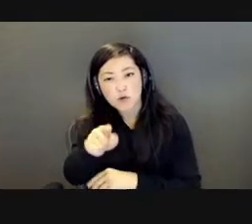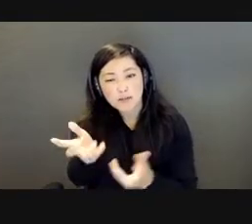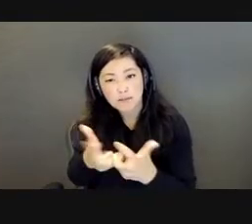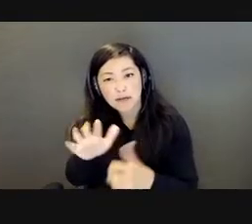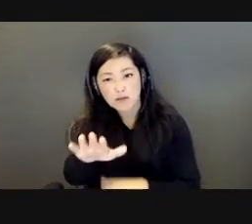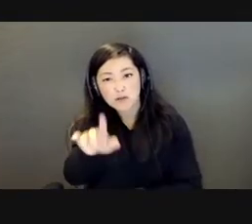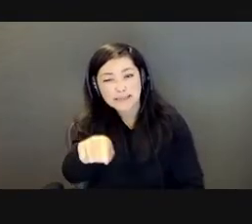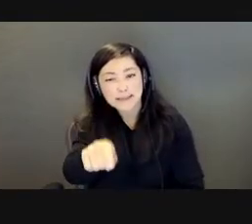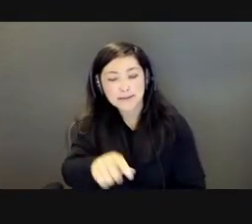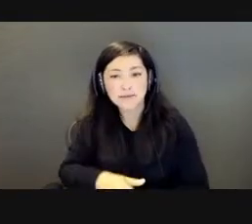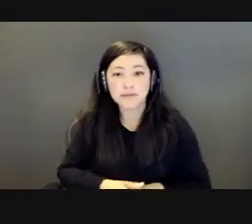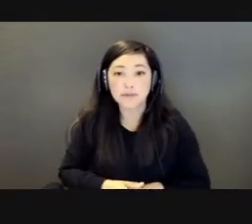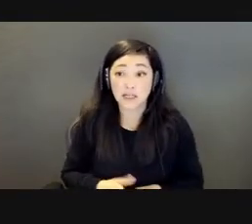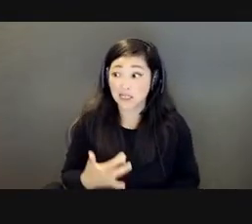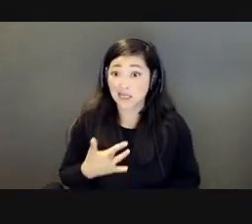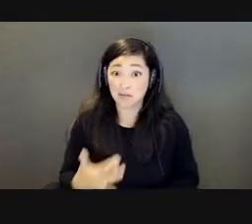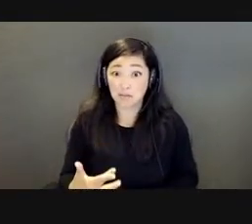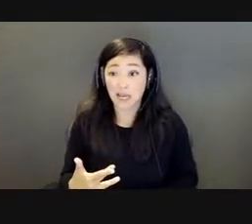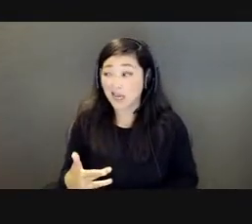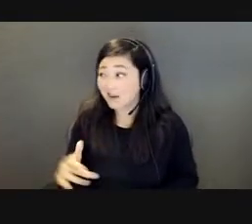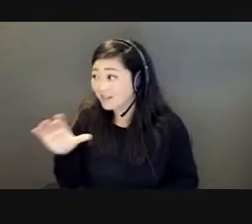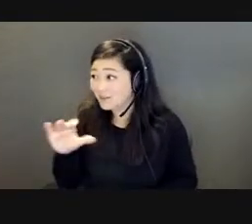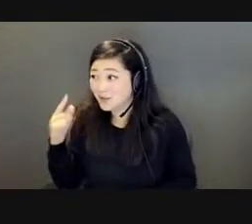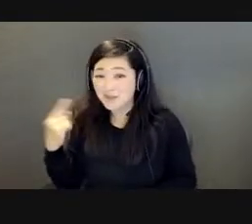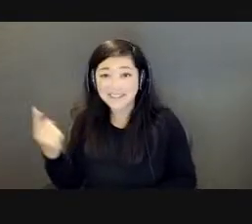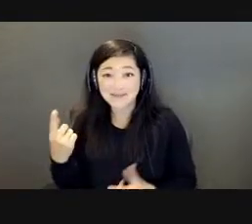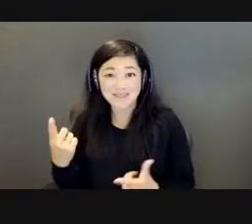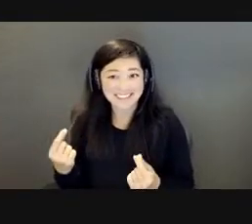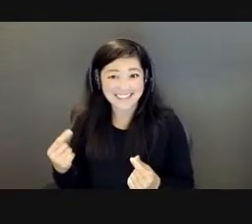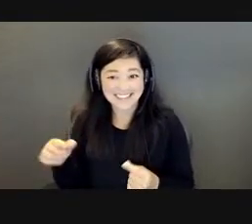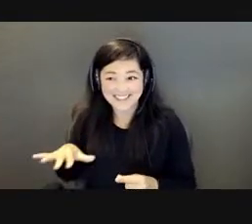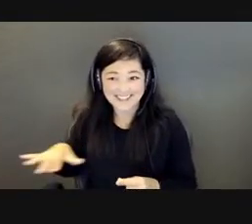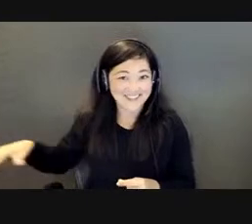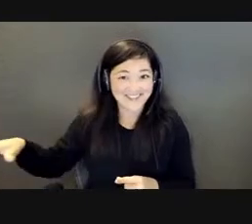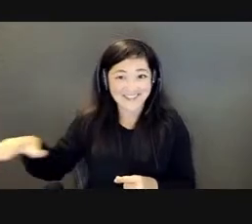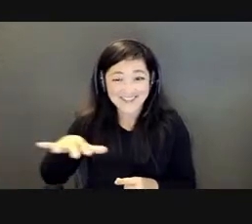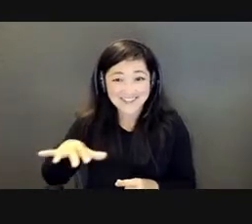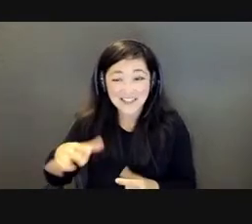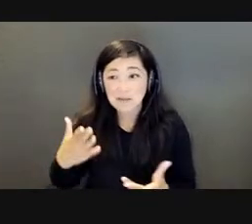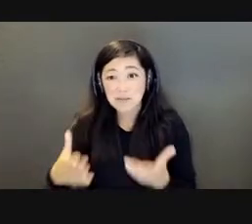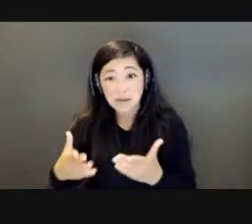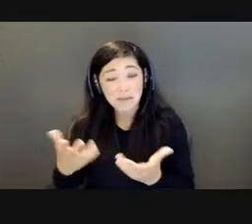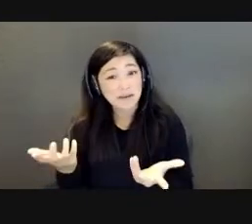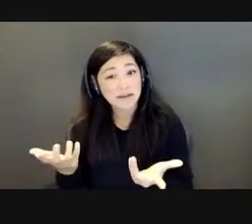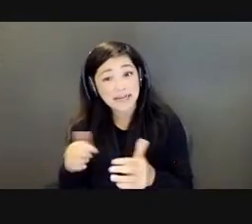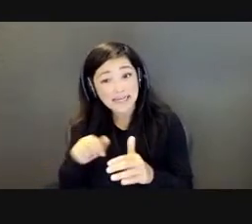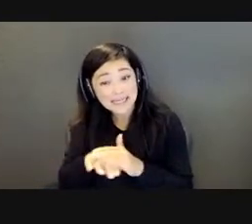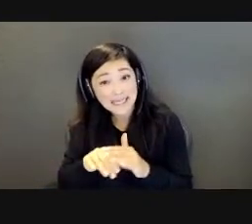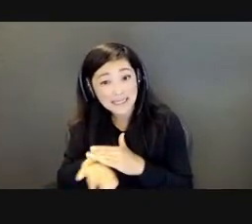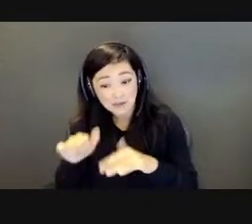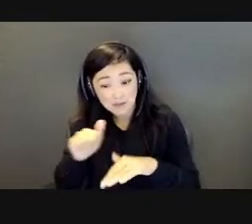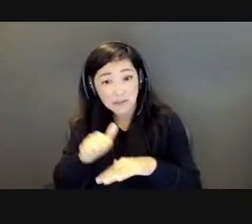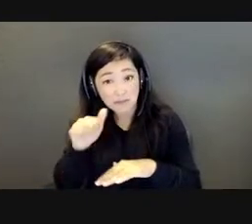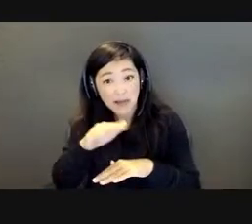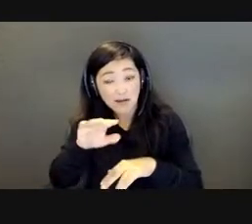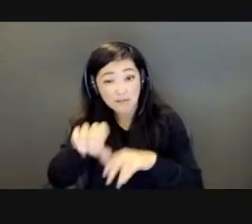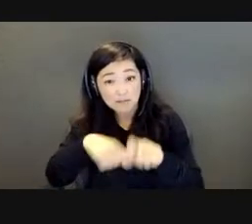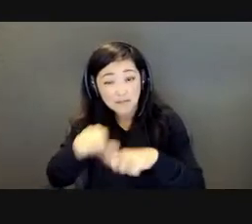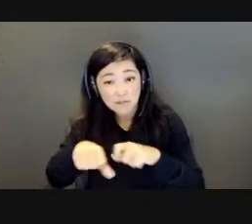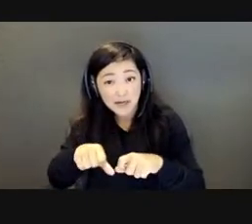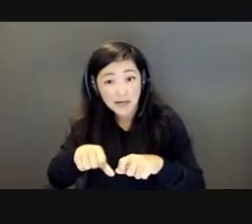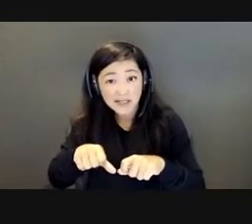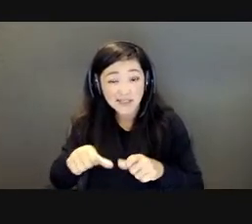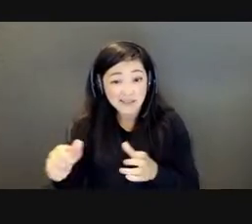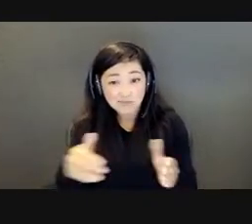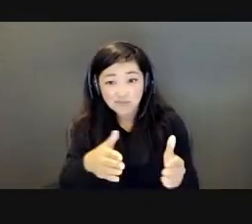Typically I look for something to do in that area. Some accessible mountain bike trails would be great, or